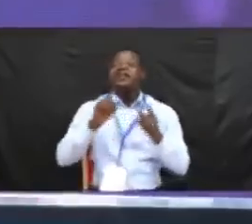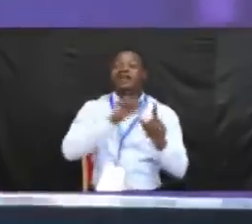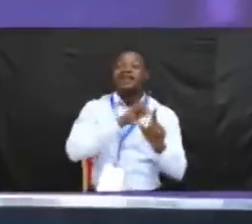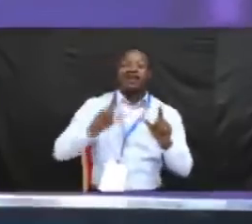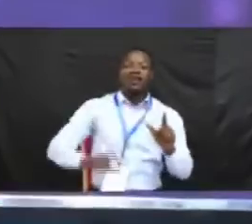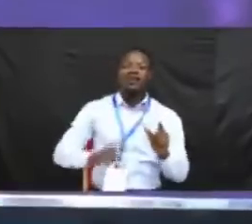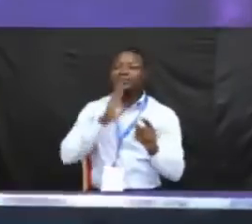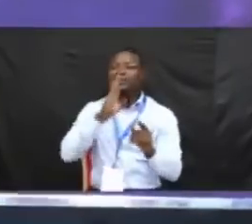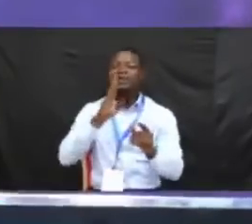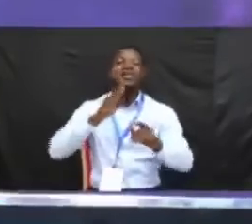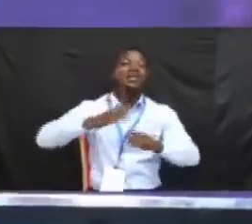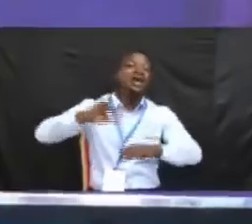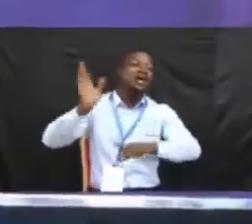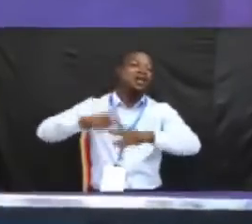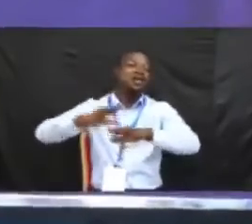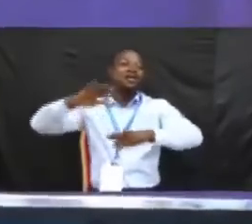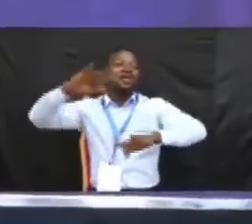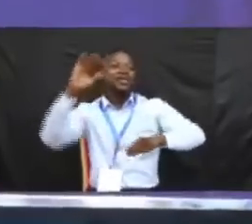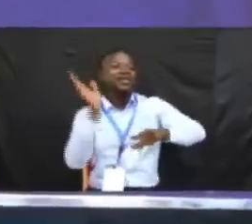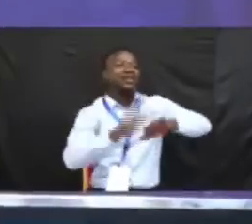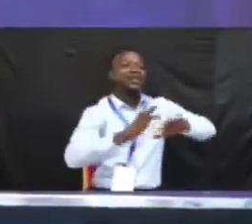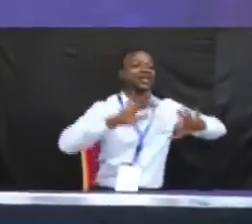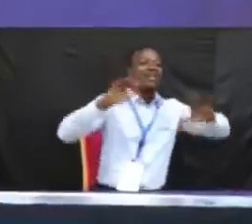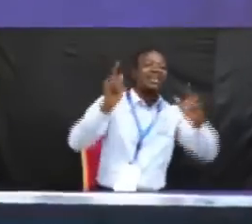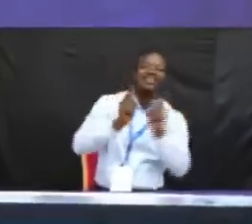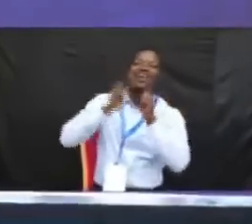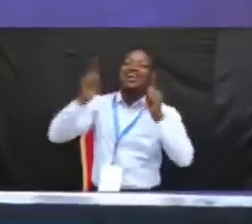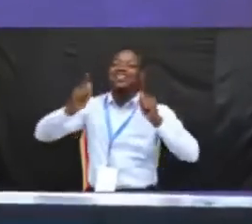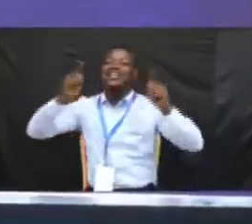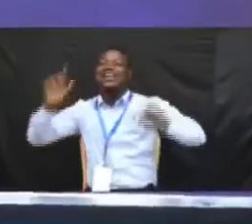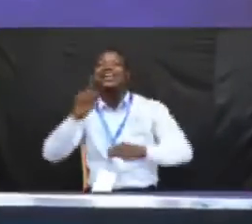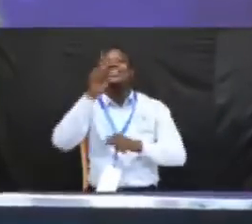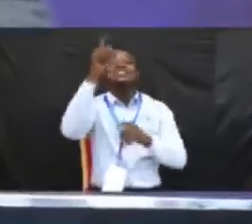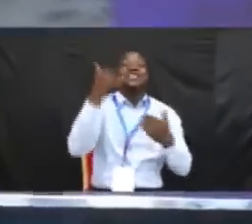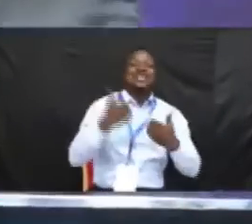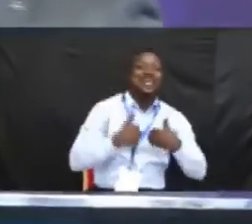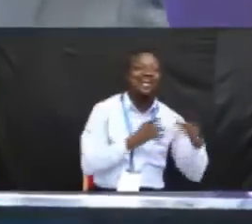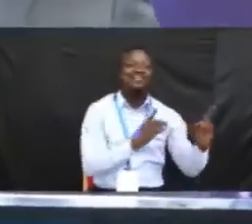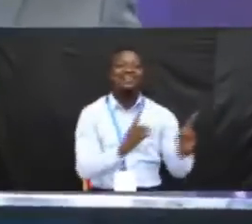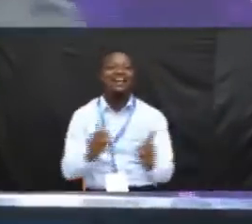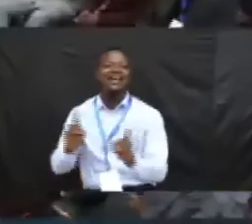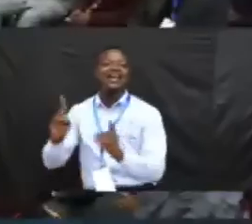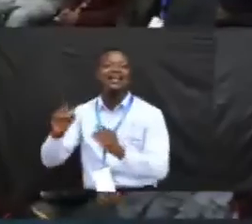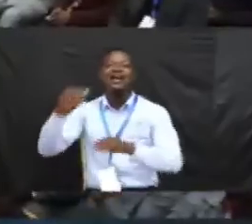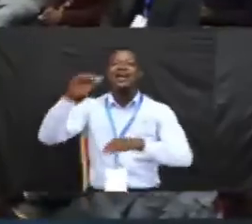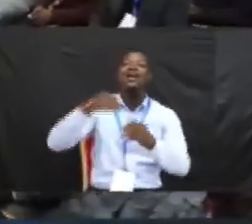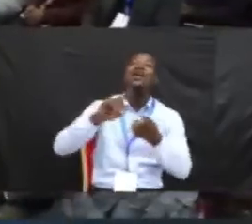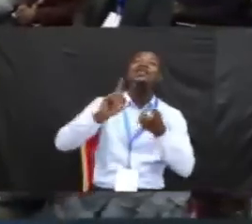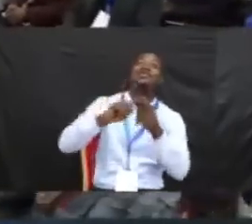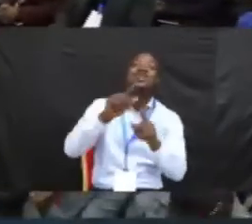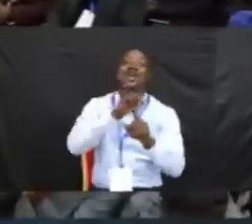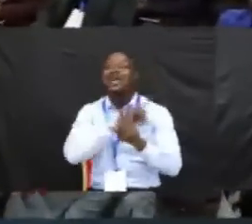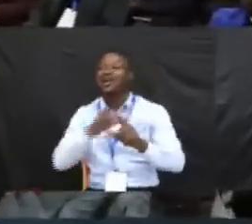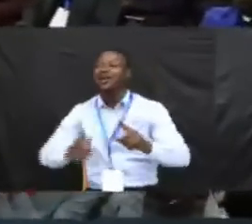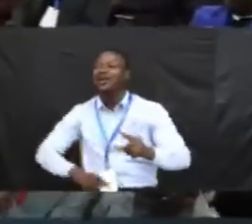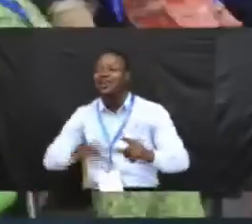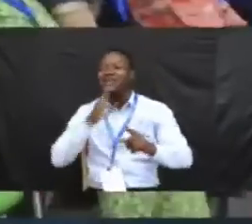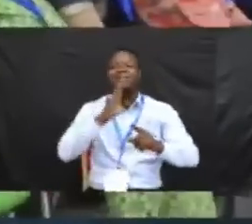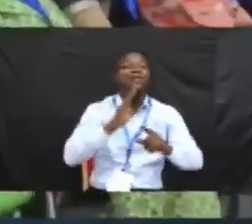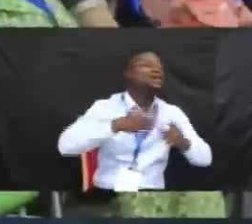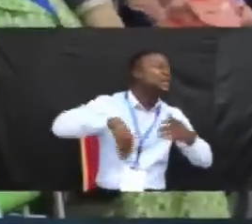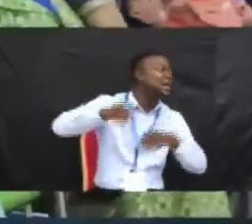Unto the Lord be the glory. Great things be done unto the